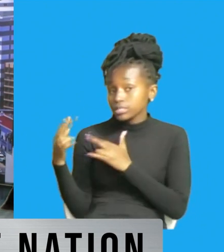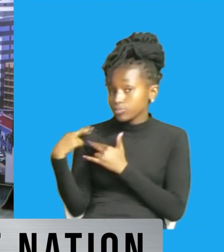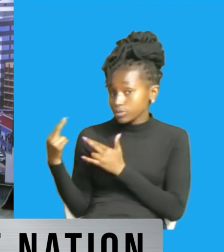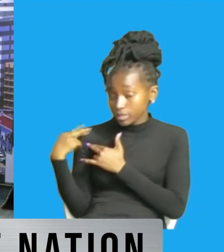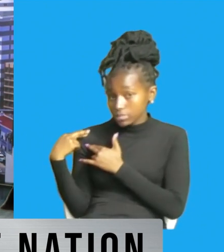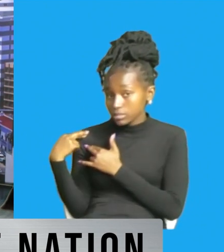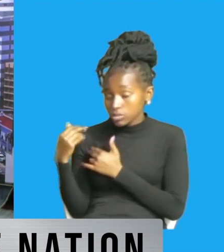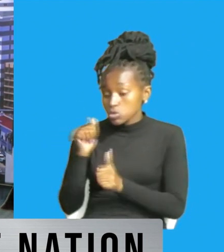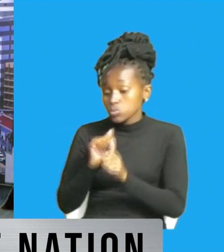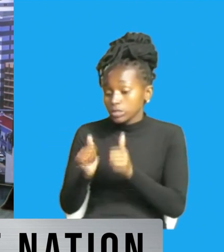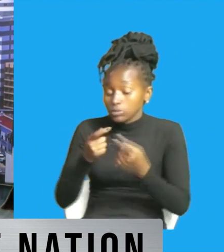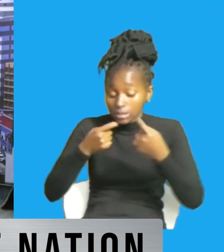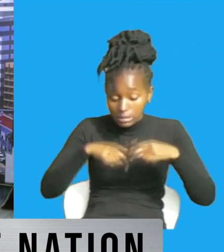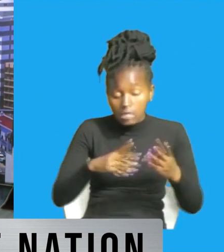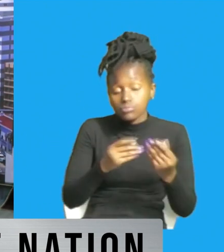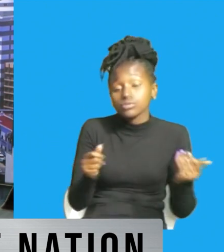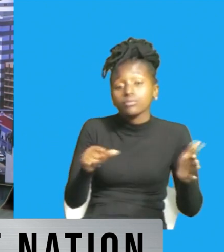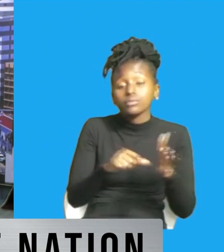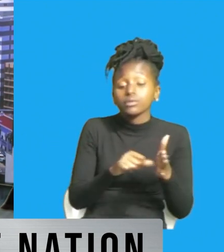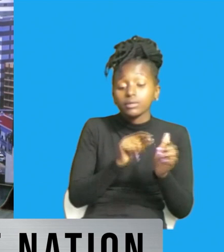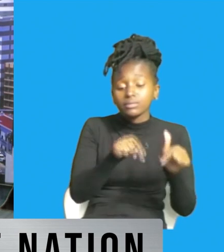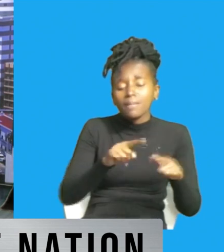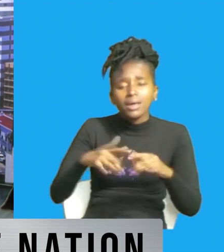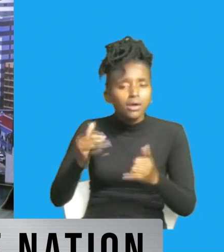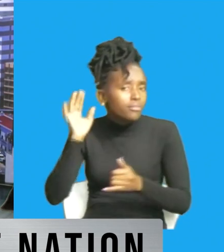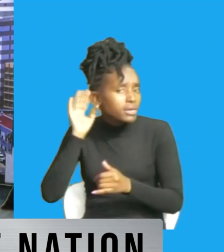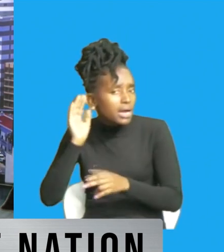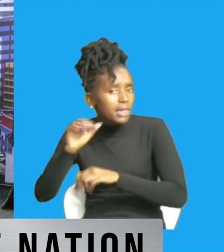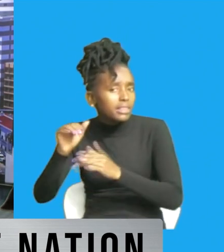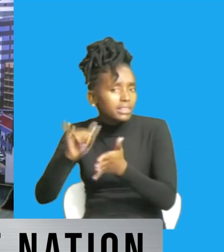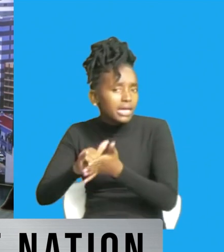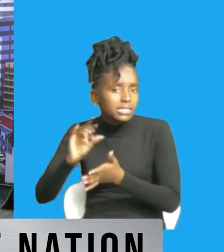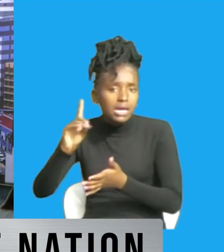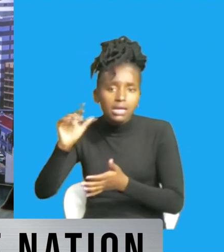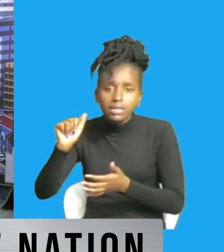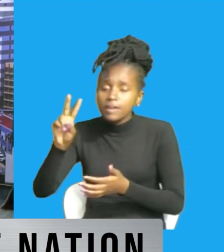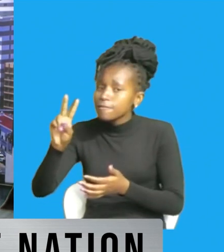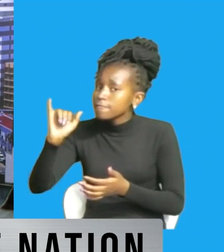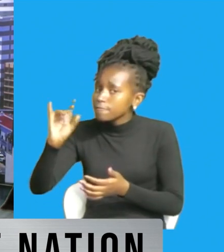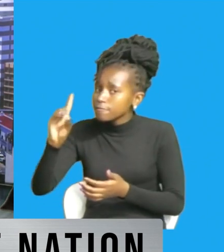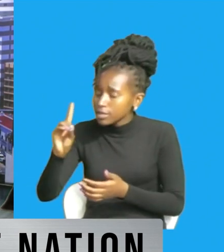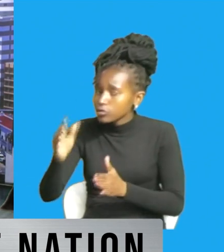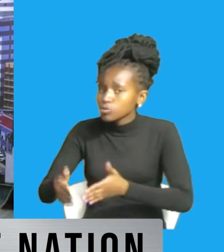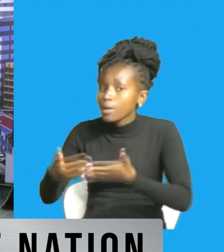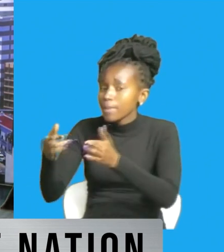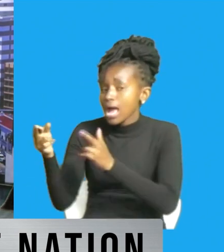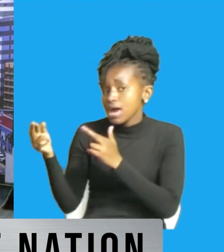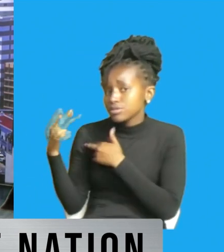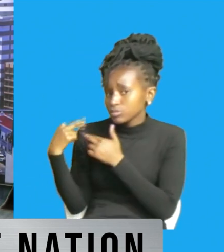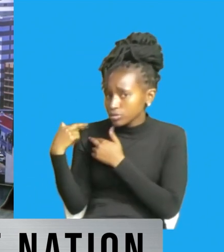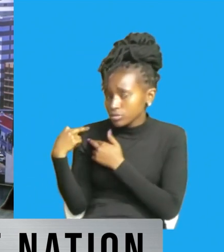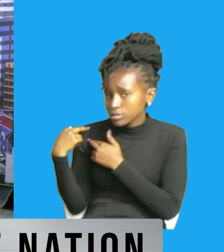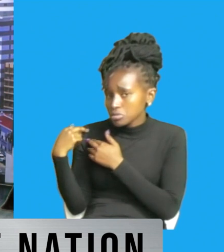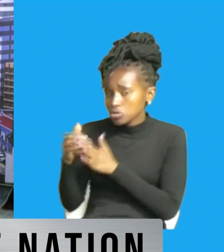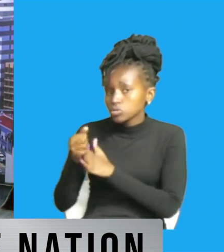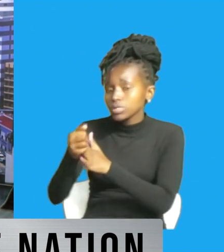one, Odinga David has been put to head the EACC. Isn't that a move in the right